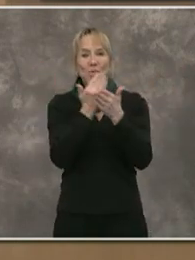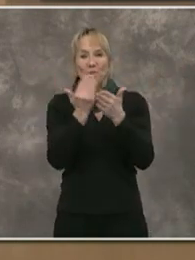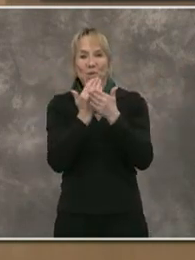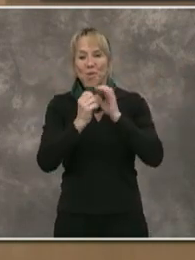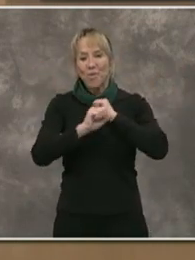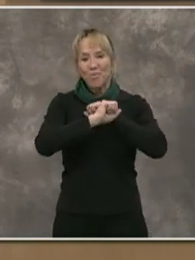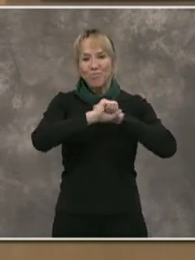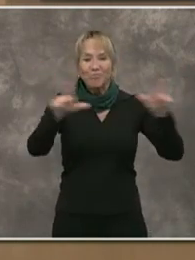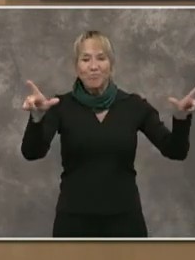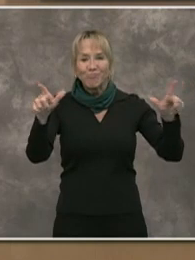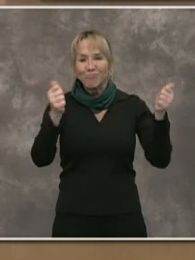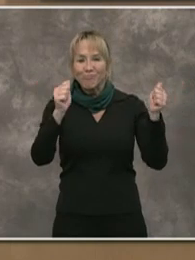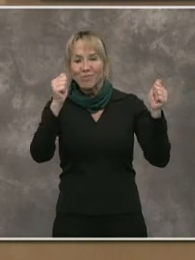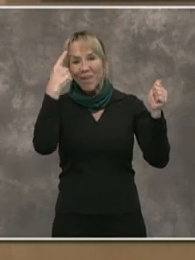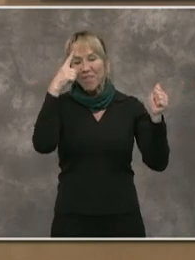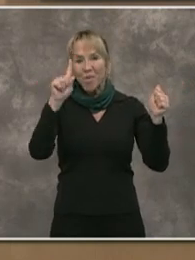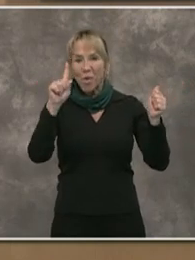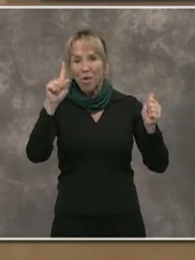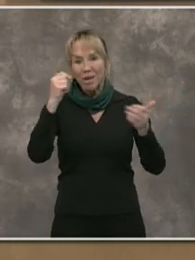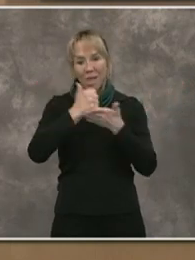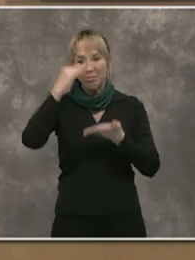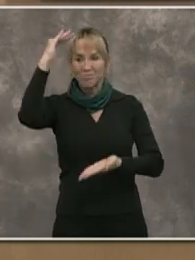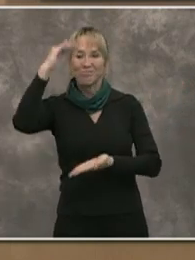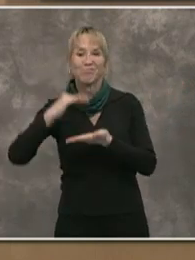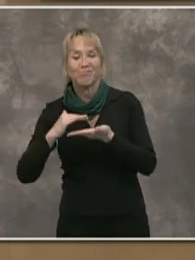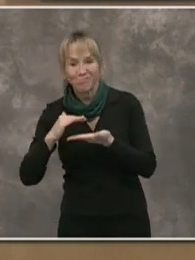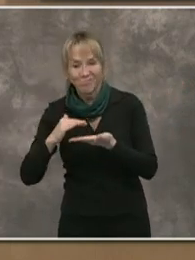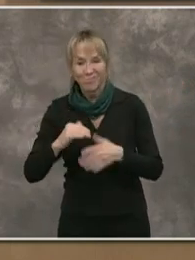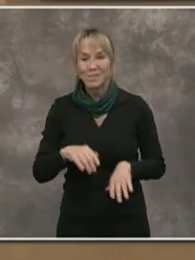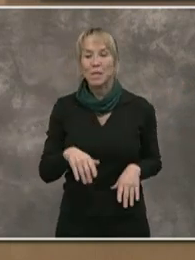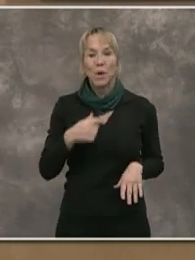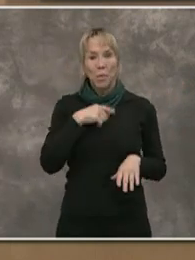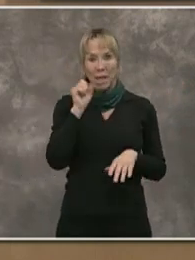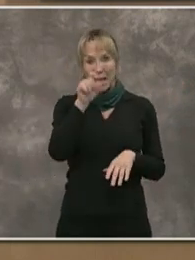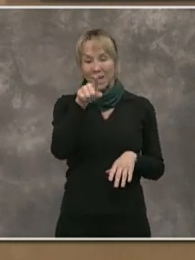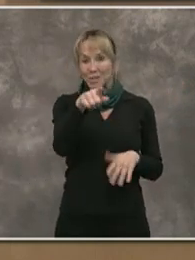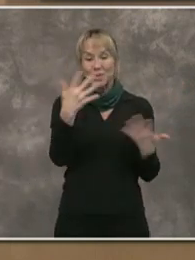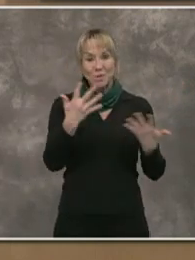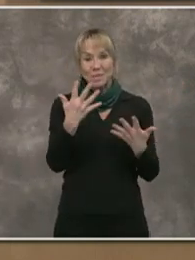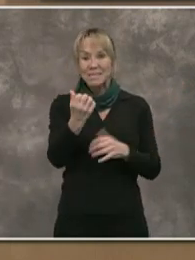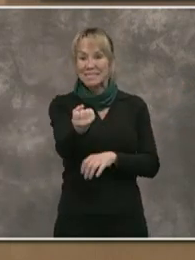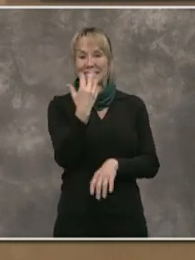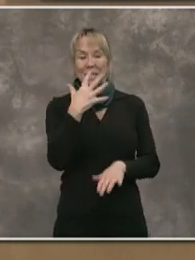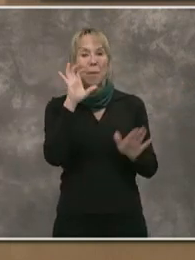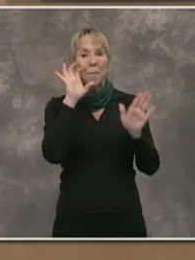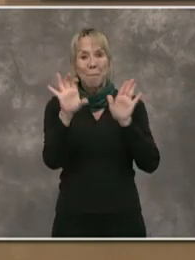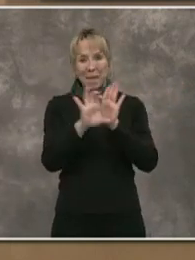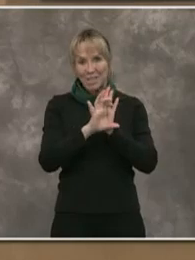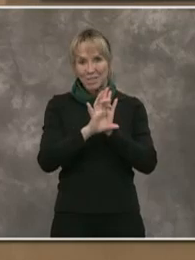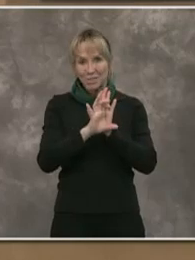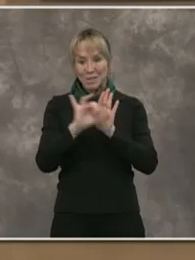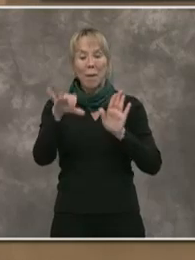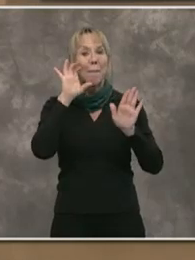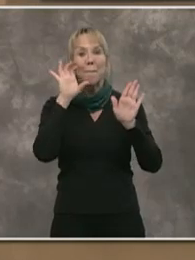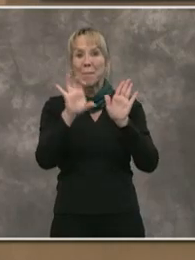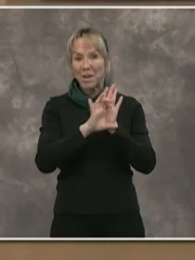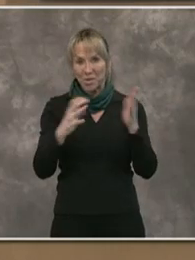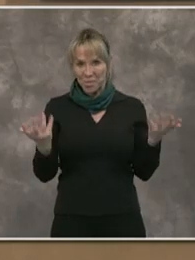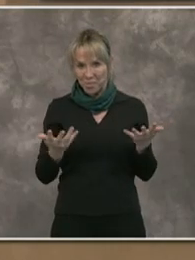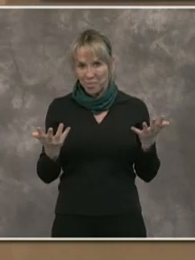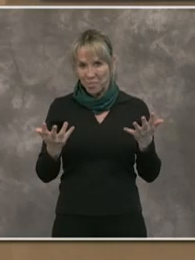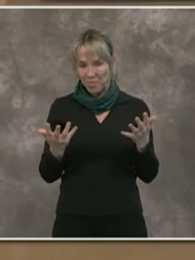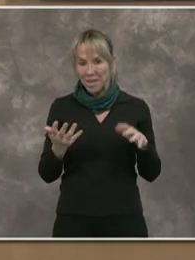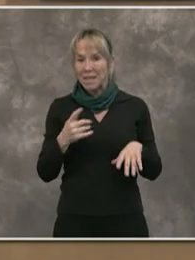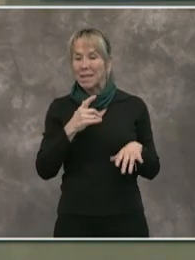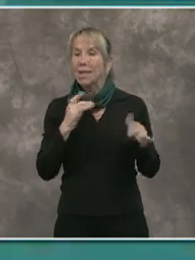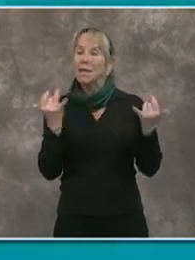curve. We asked you to send us a photo of a loved one you're pledged to protect by following a simple request.